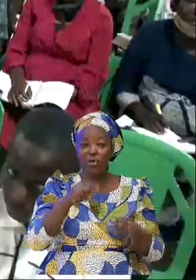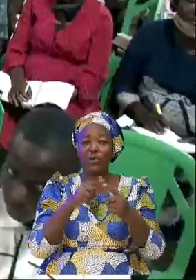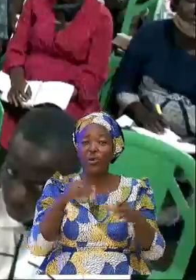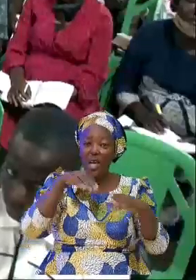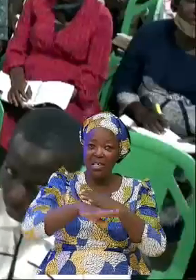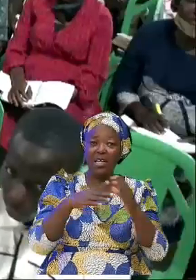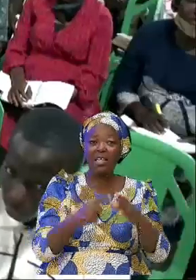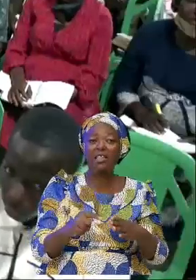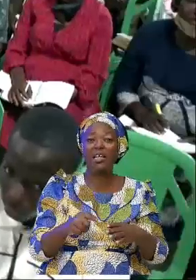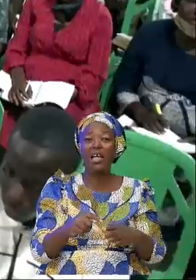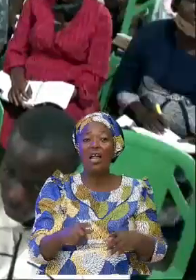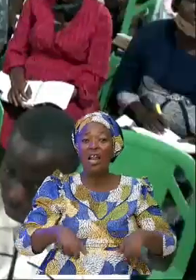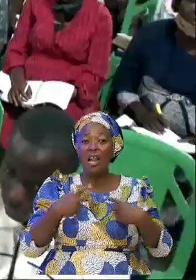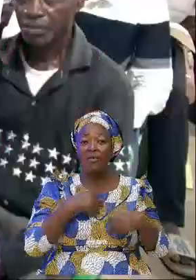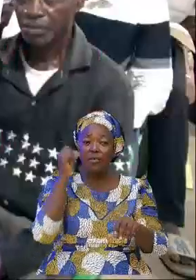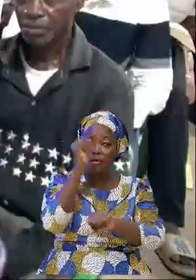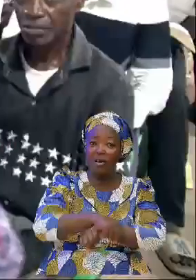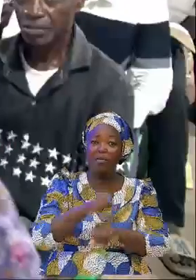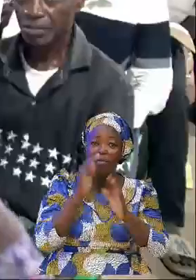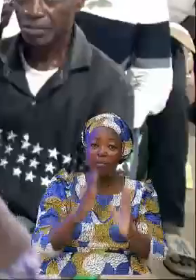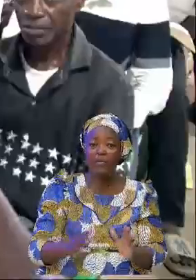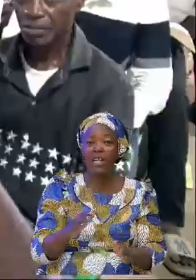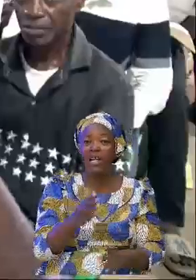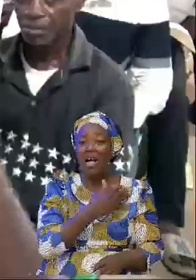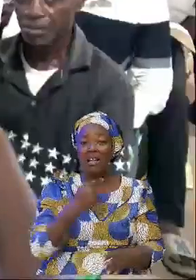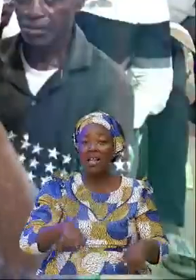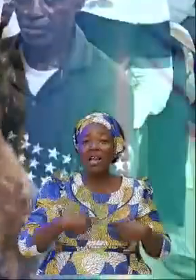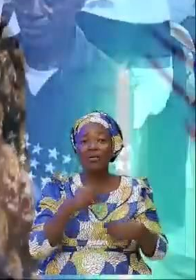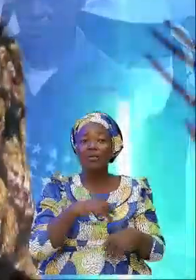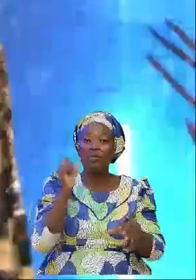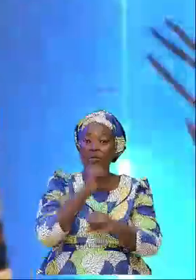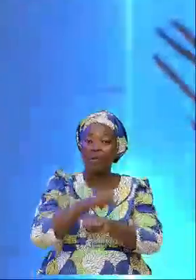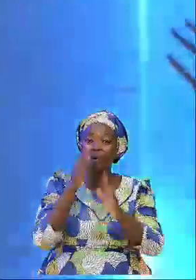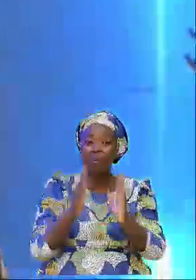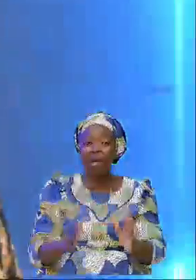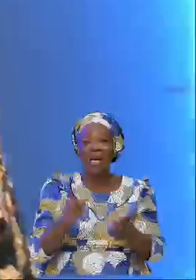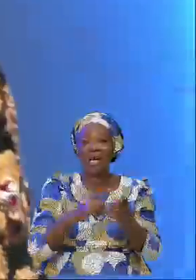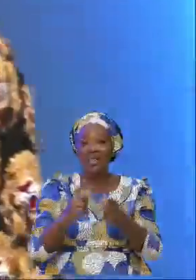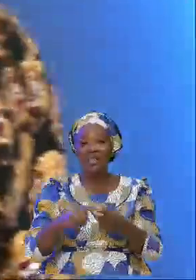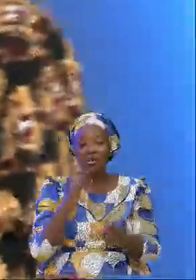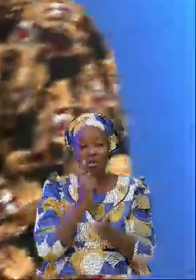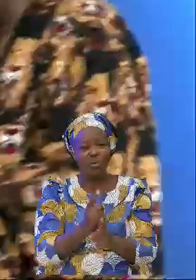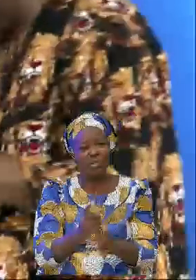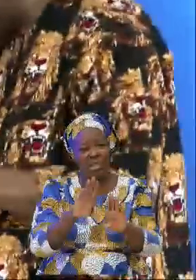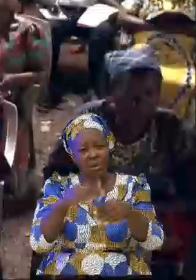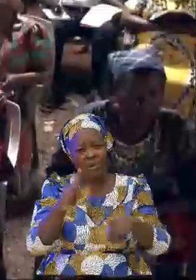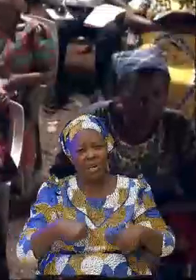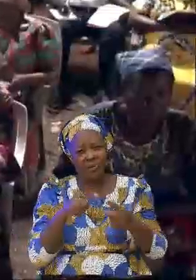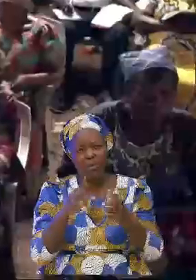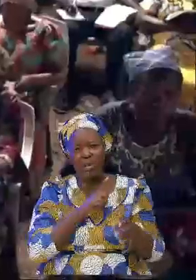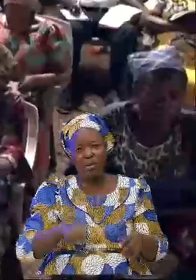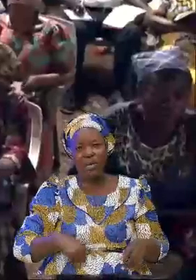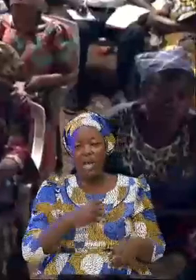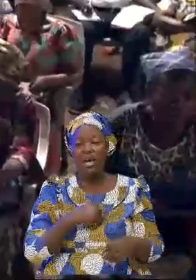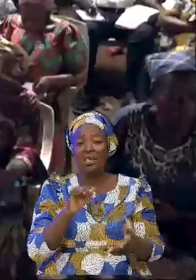of triumph, the life of the conqueror, and the life of the overcomer.